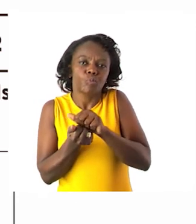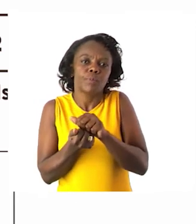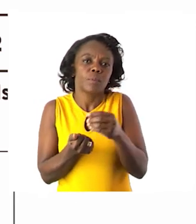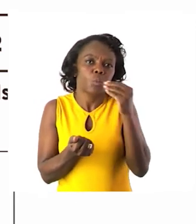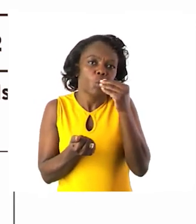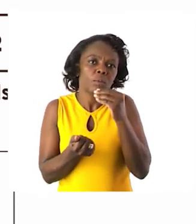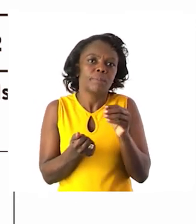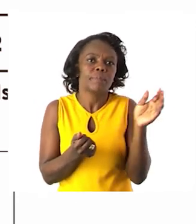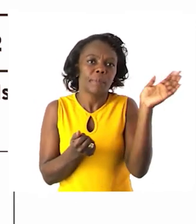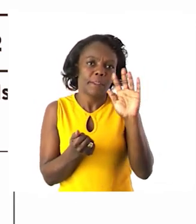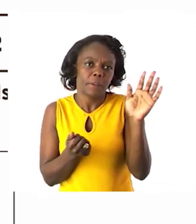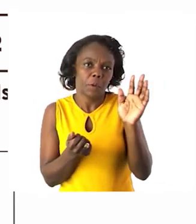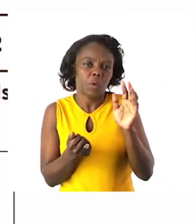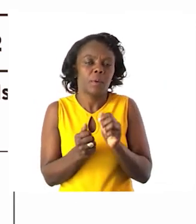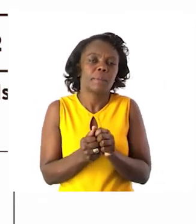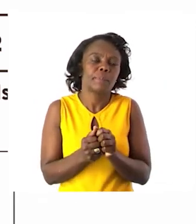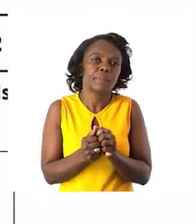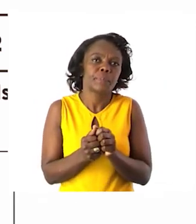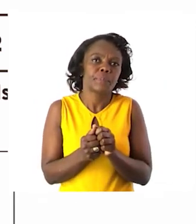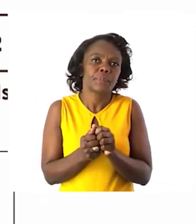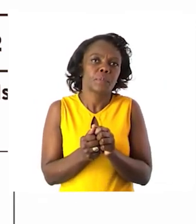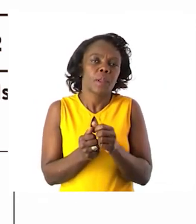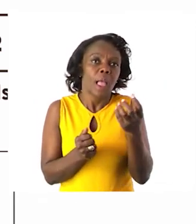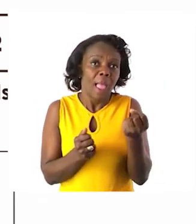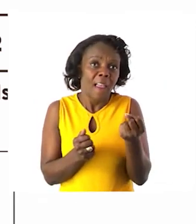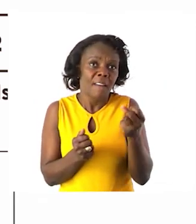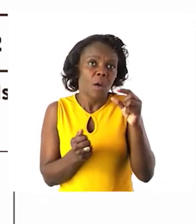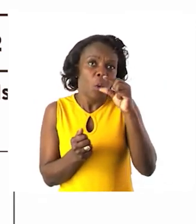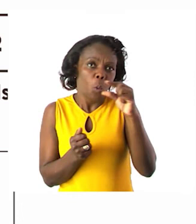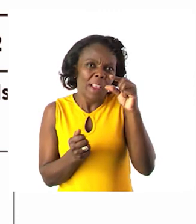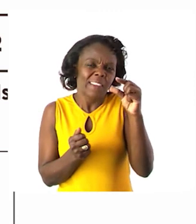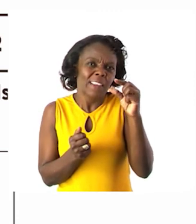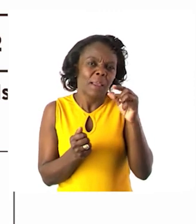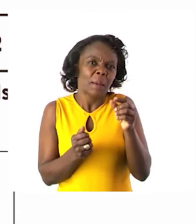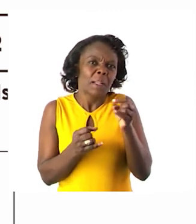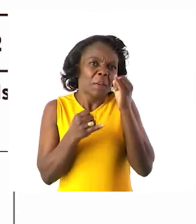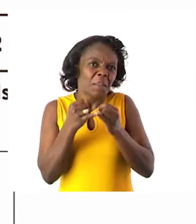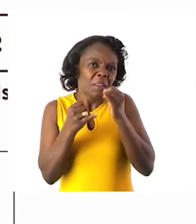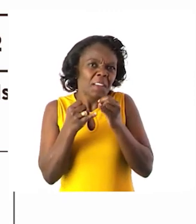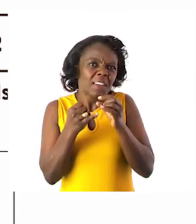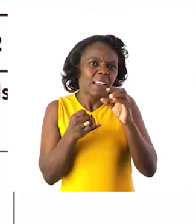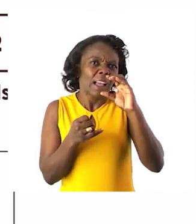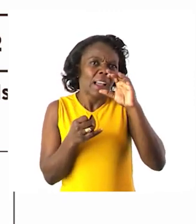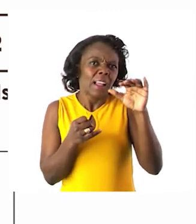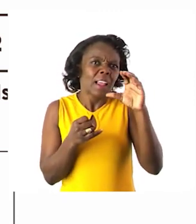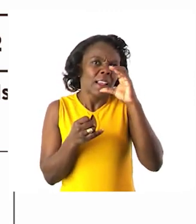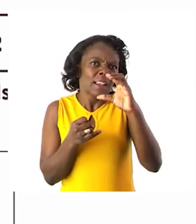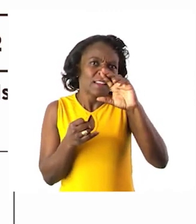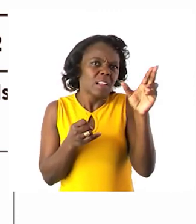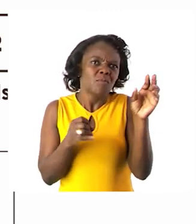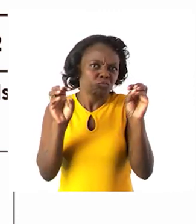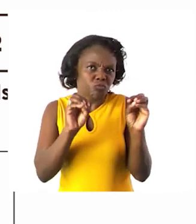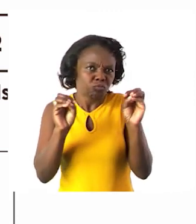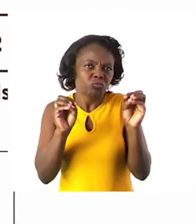goodbye. So they have given you the words, but they have left out the sound. So you are going to fill in